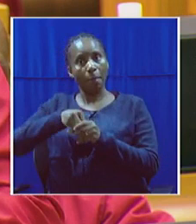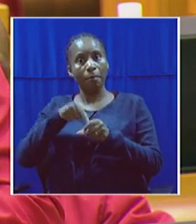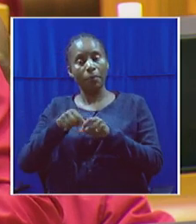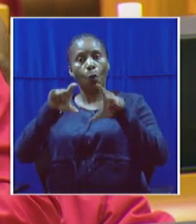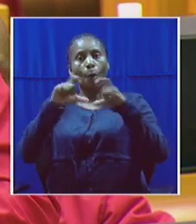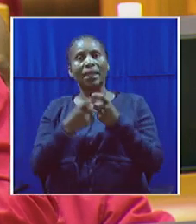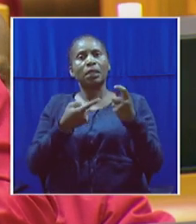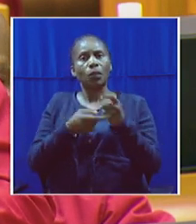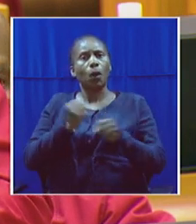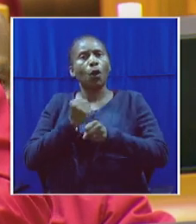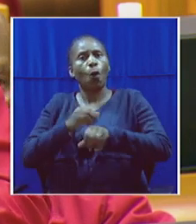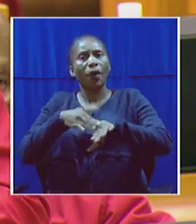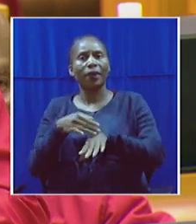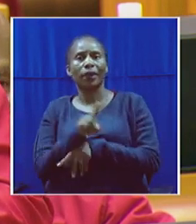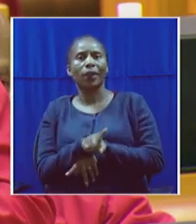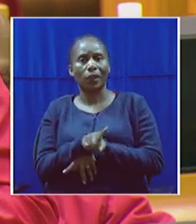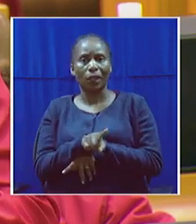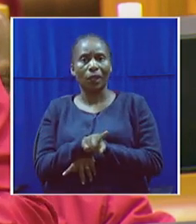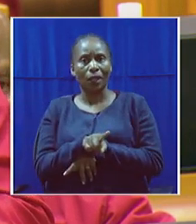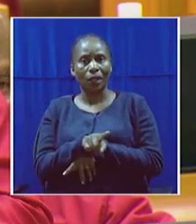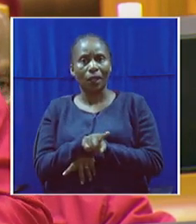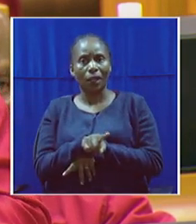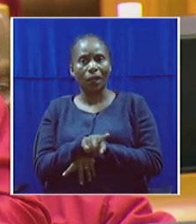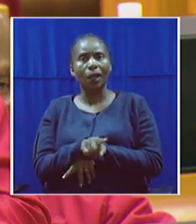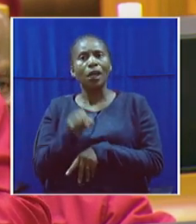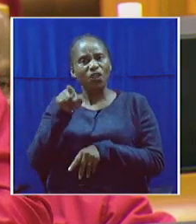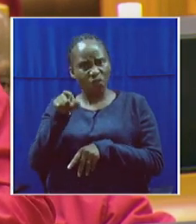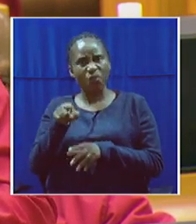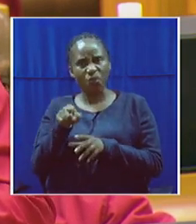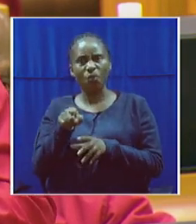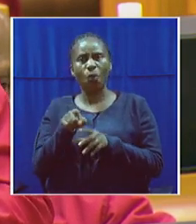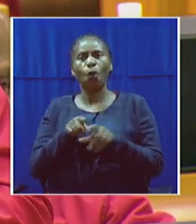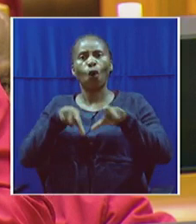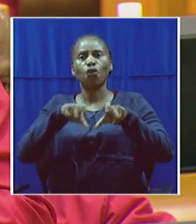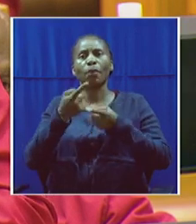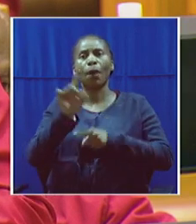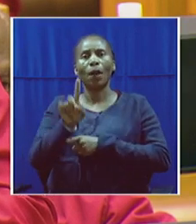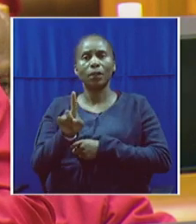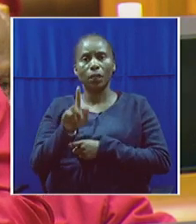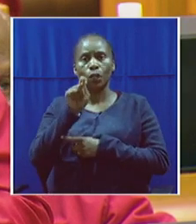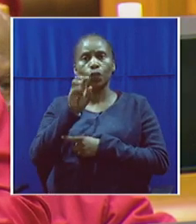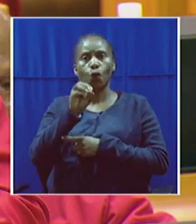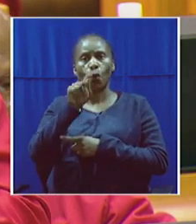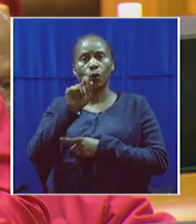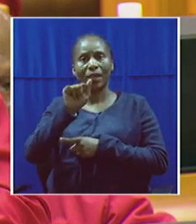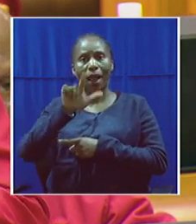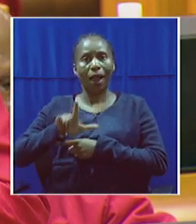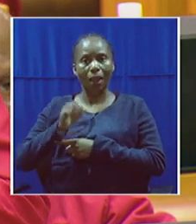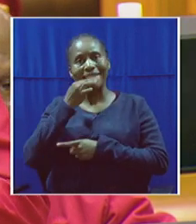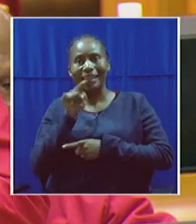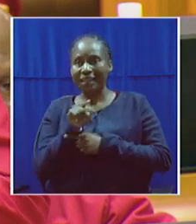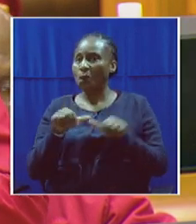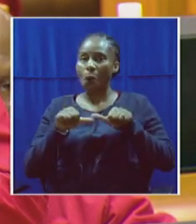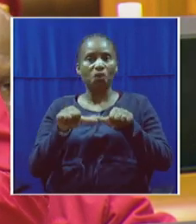Z by by being under the control of totan which say that it cannot continue the investment in